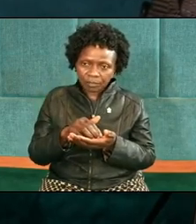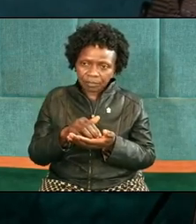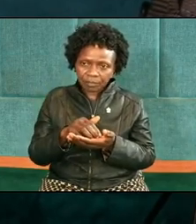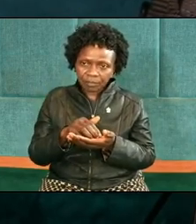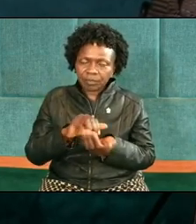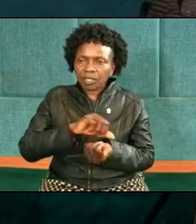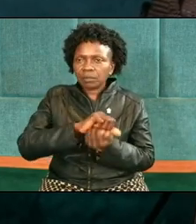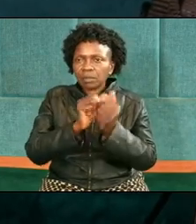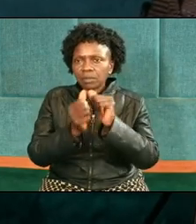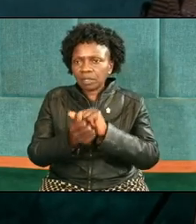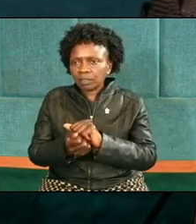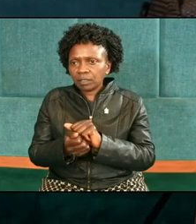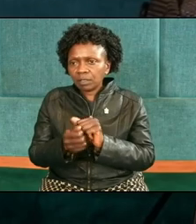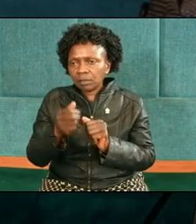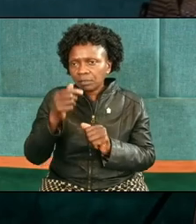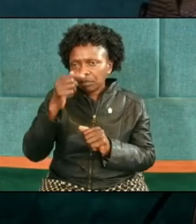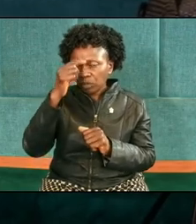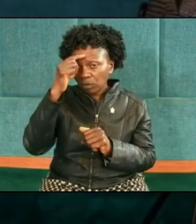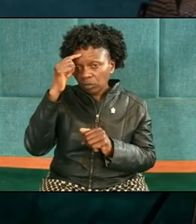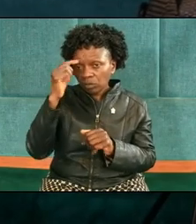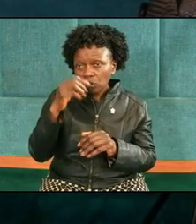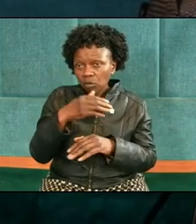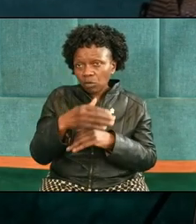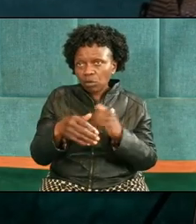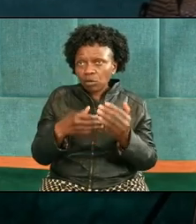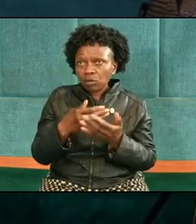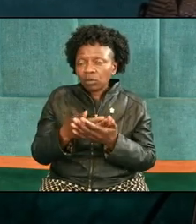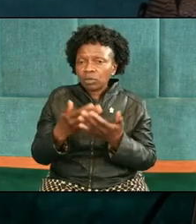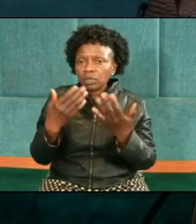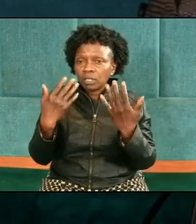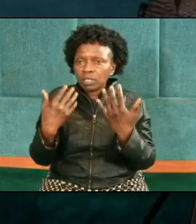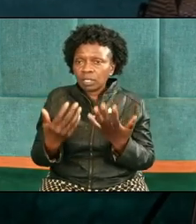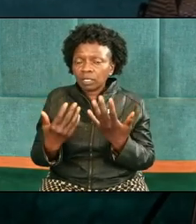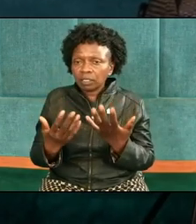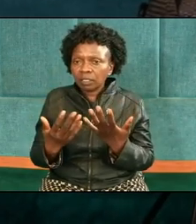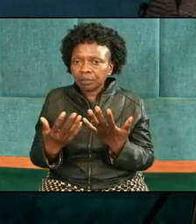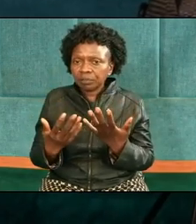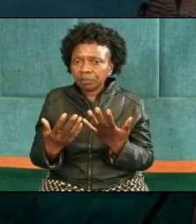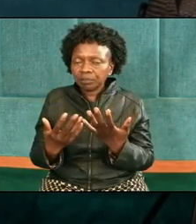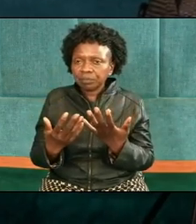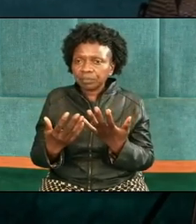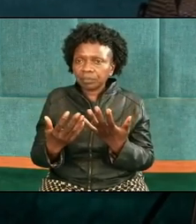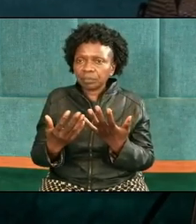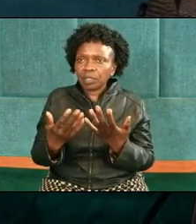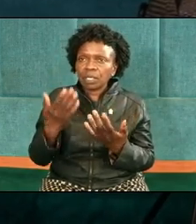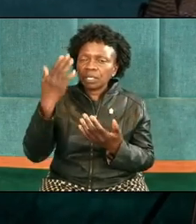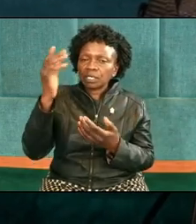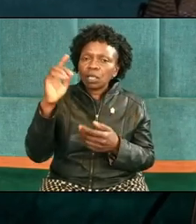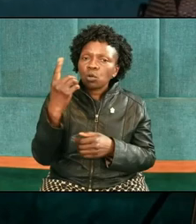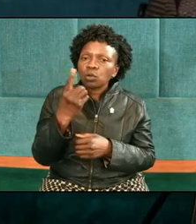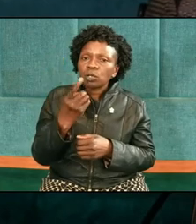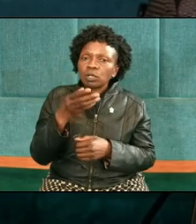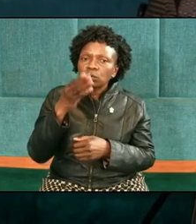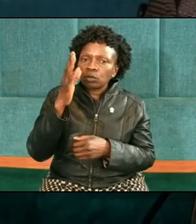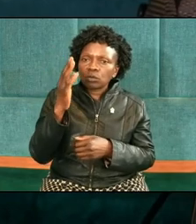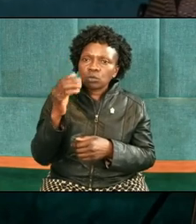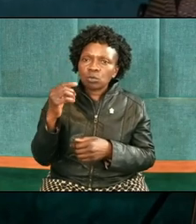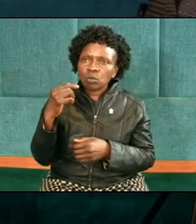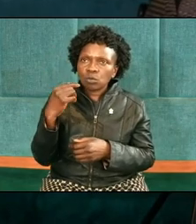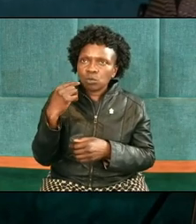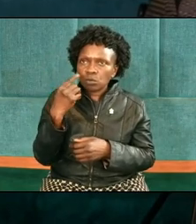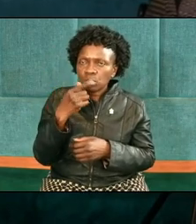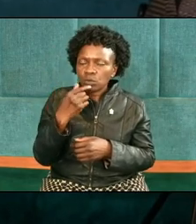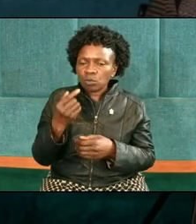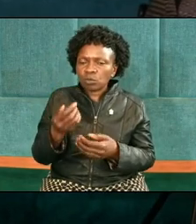because no matter how things are, it is the only lifeline we have in times